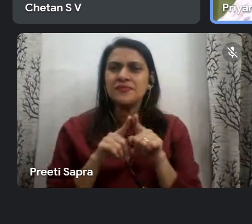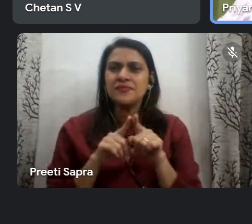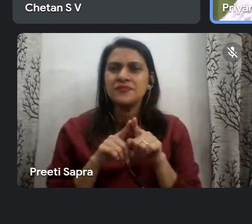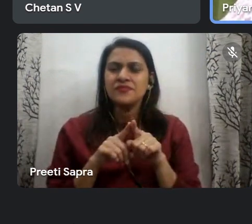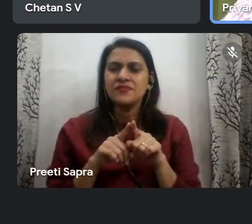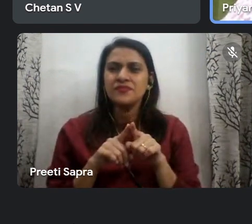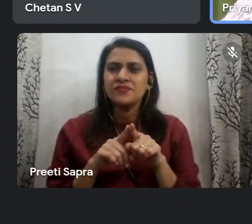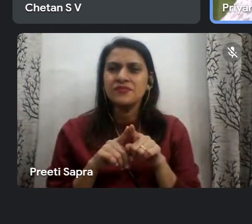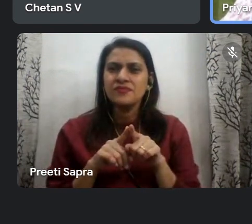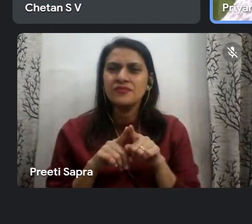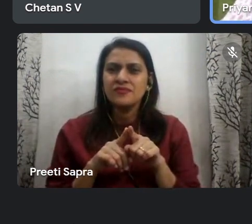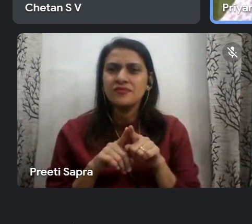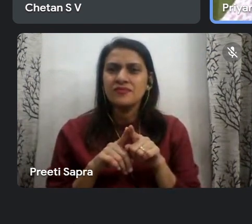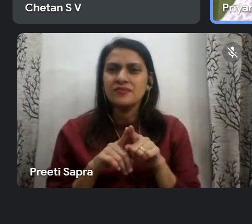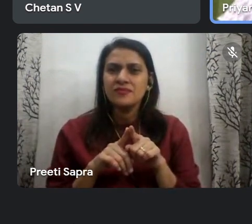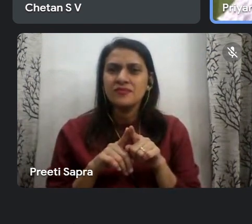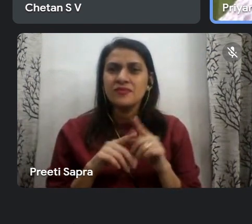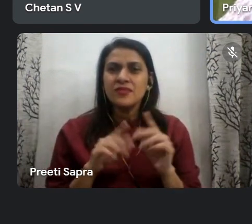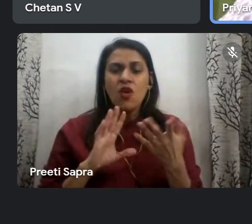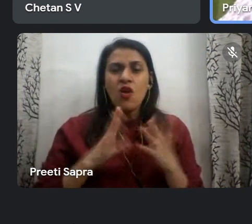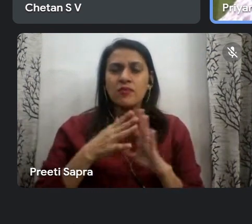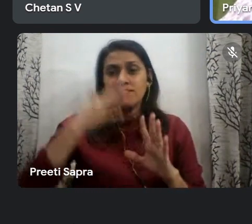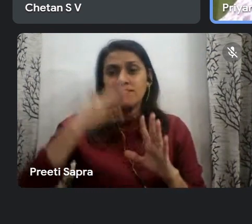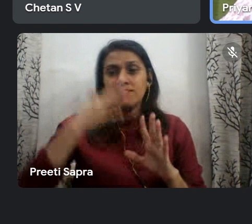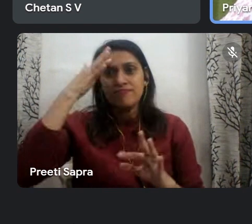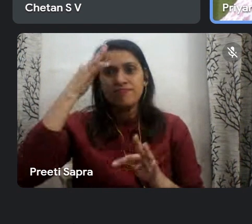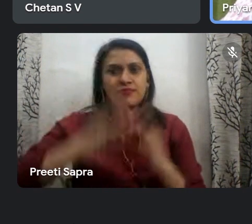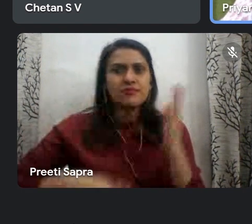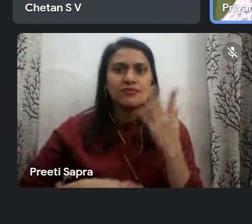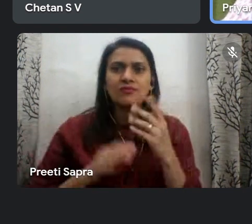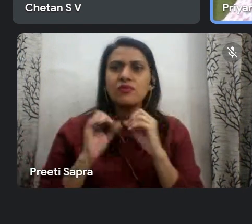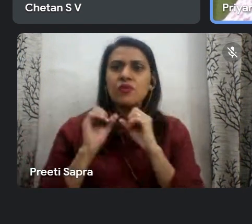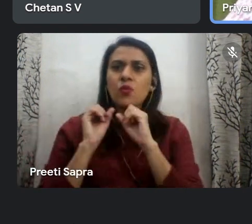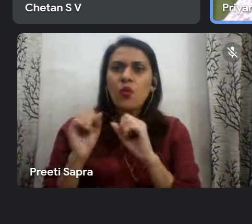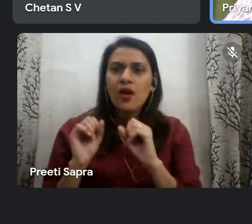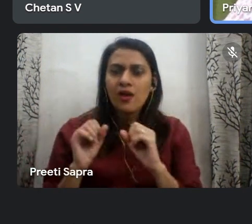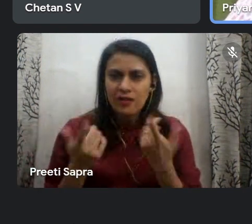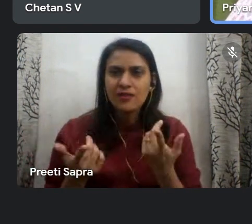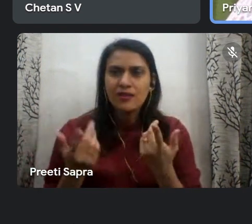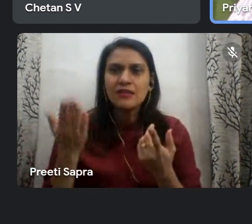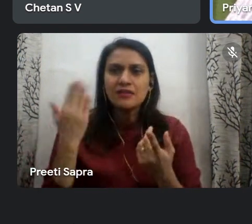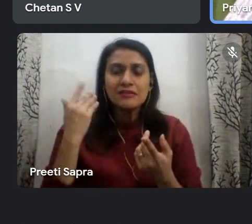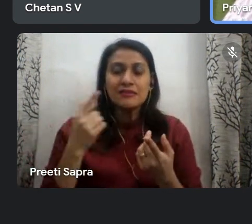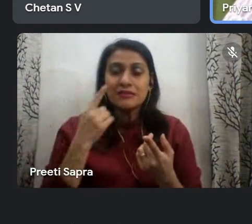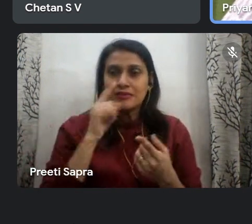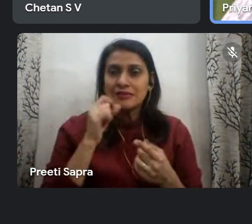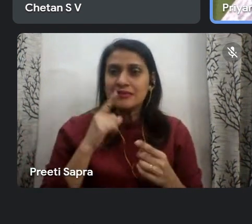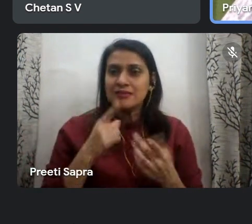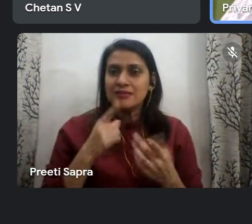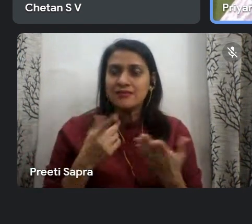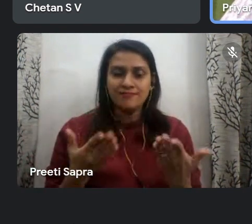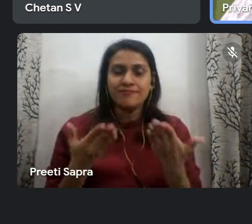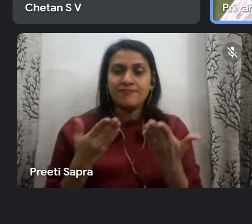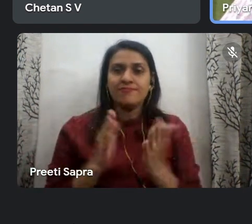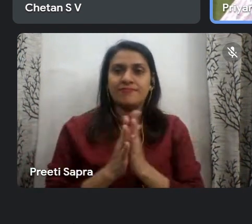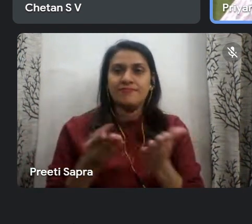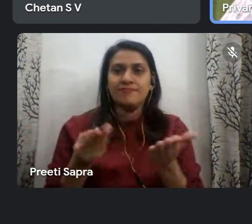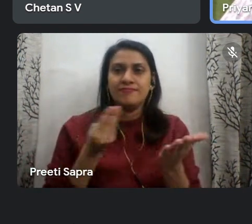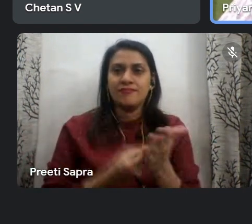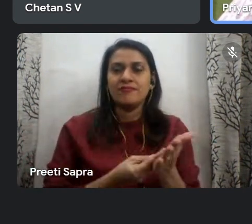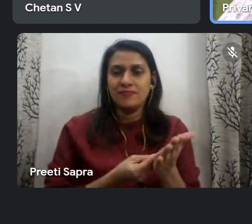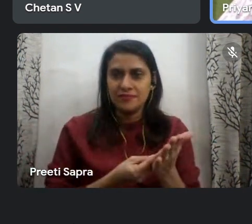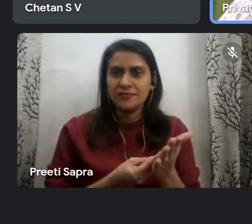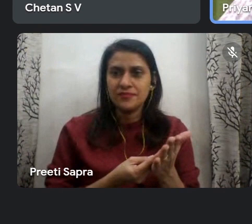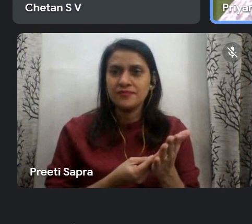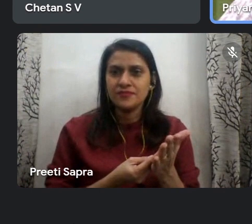as something that was aggressive on her end, and I think that was the last straw in the stack for my parents. Um,